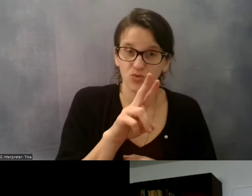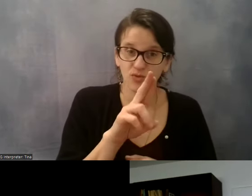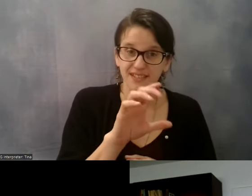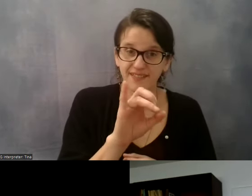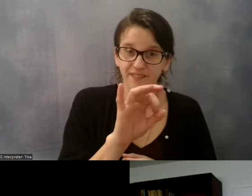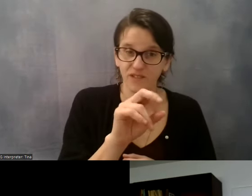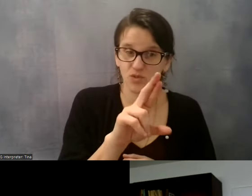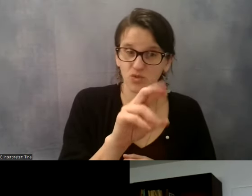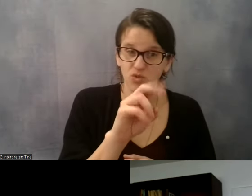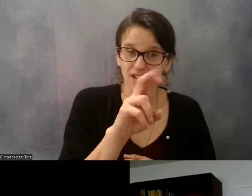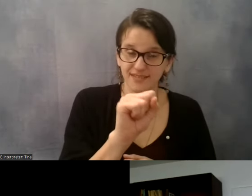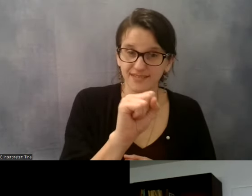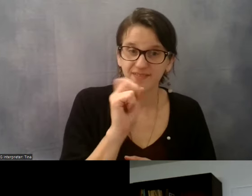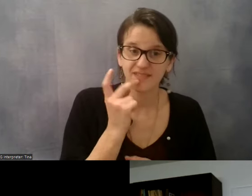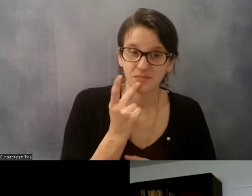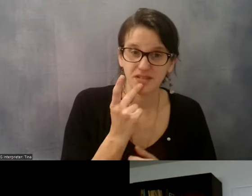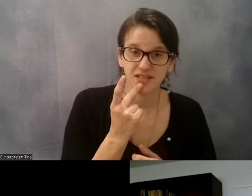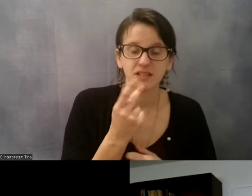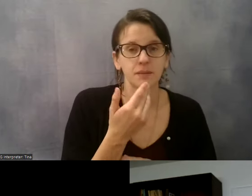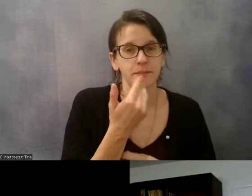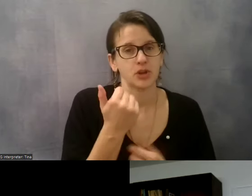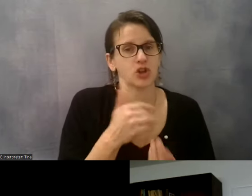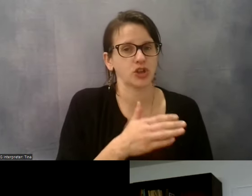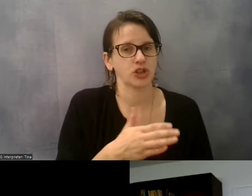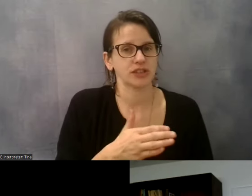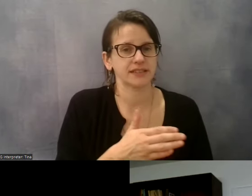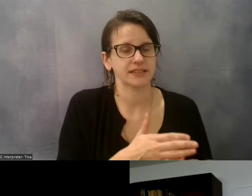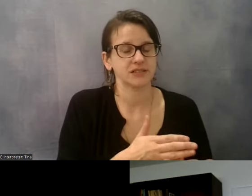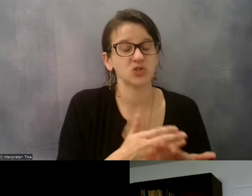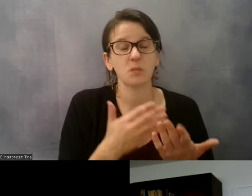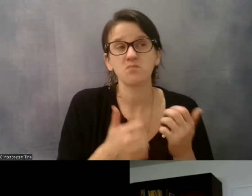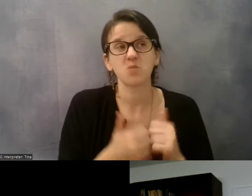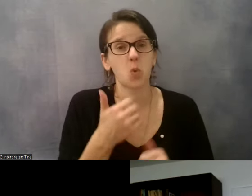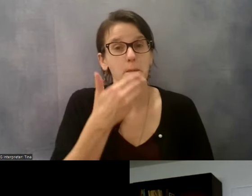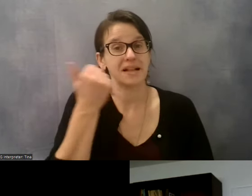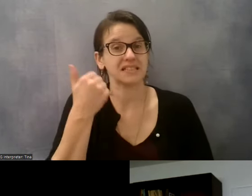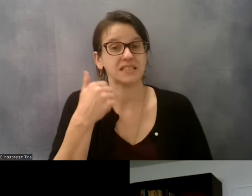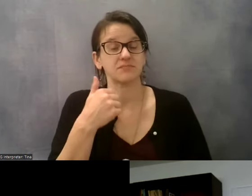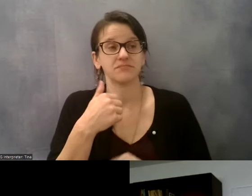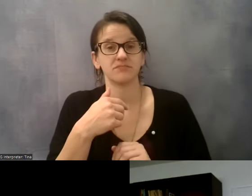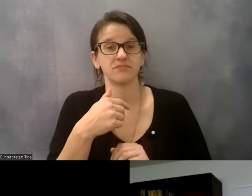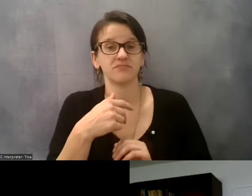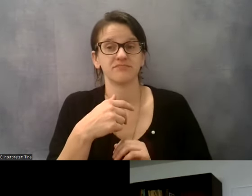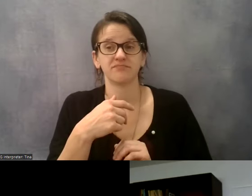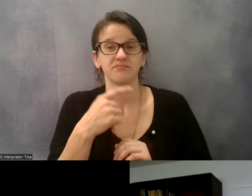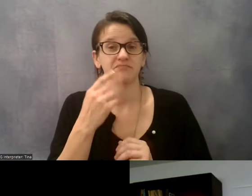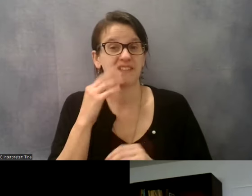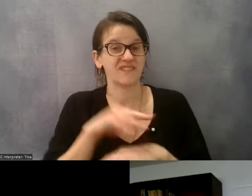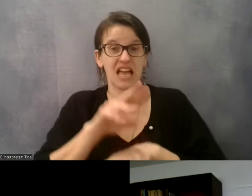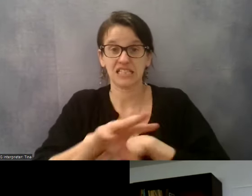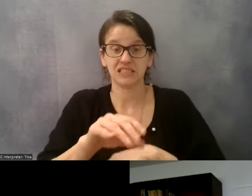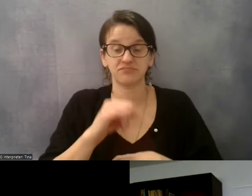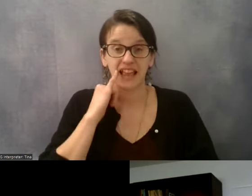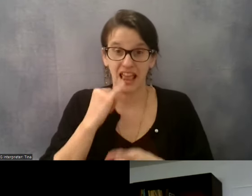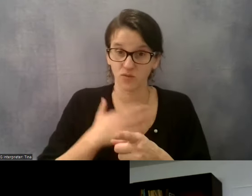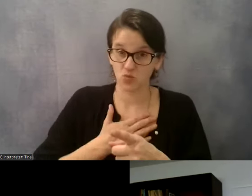So it's all the probably the biggest principle is whatever way you will eat them is the best because they're